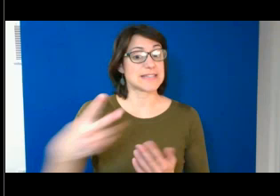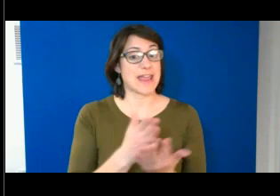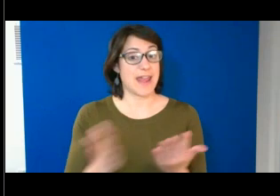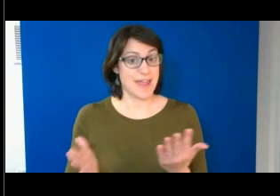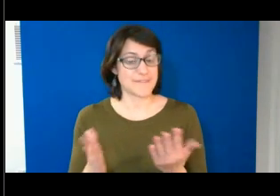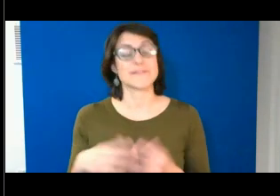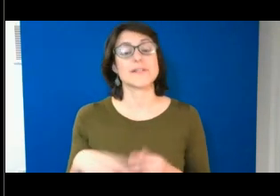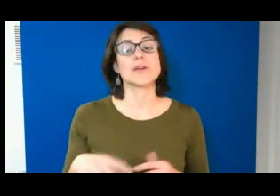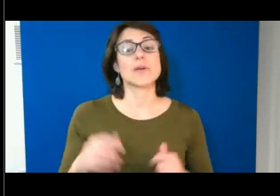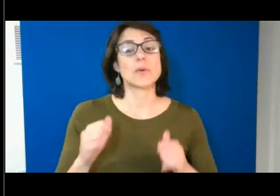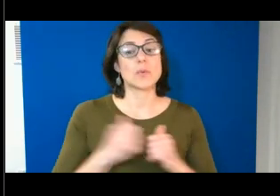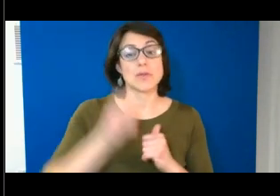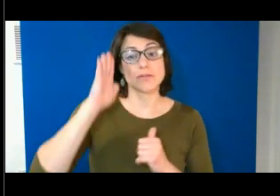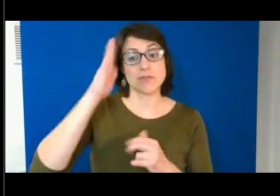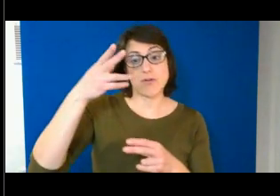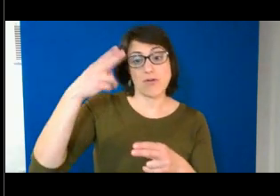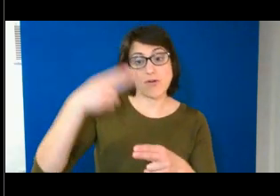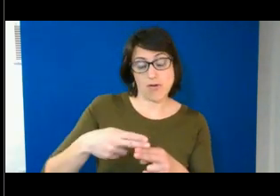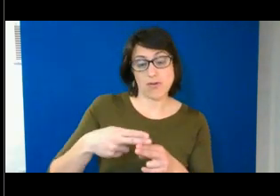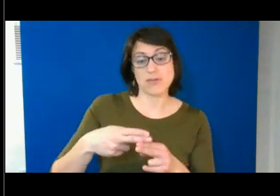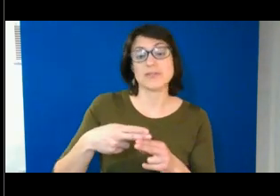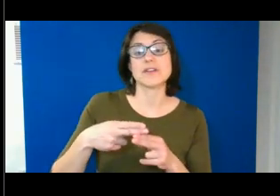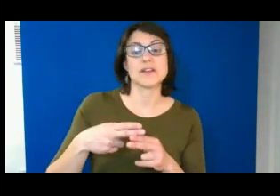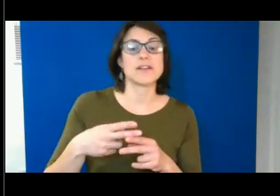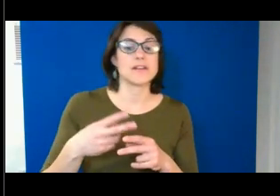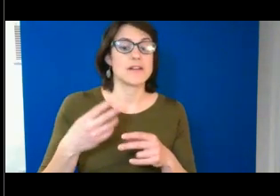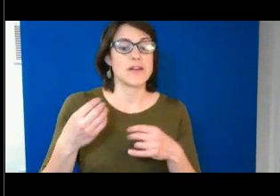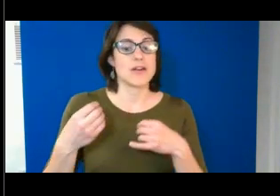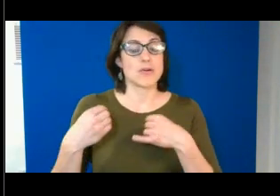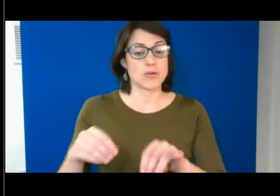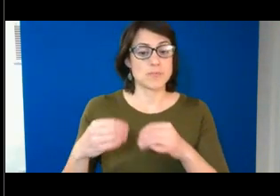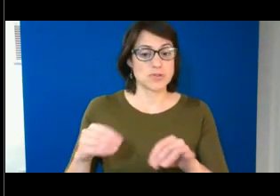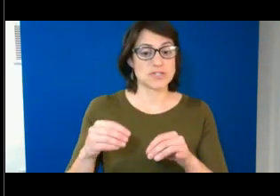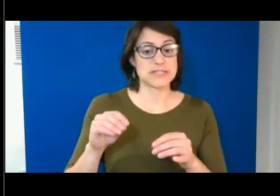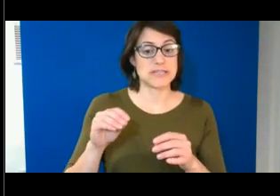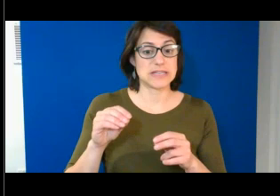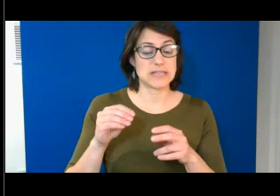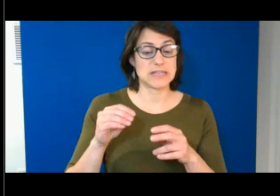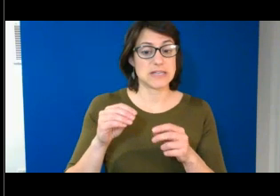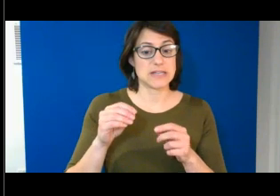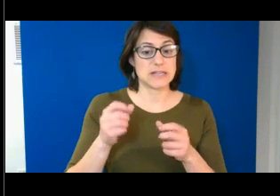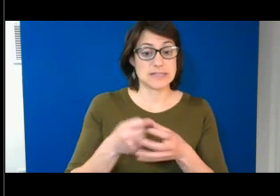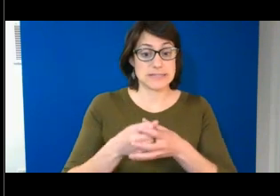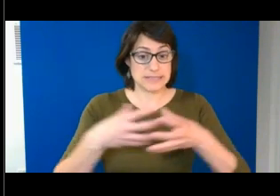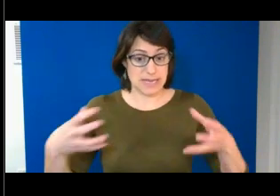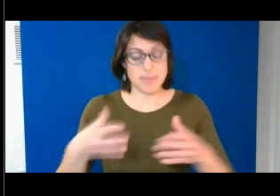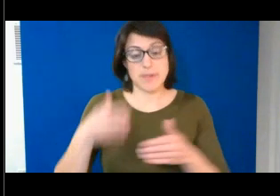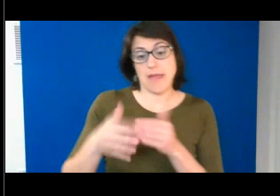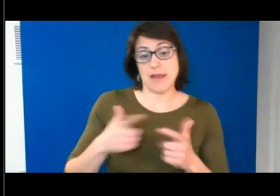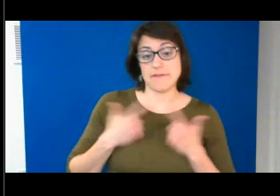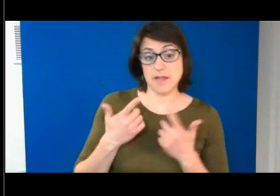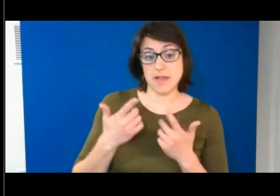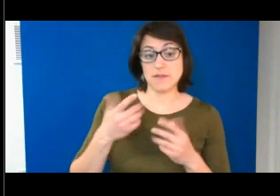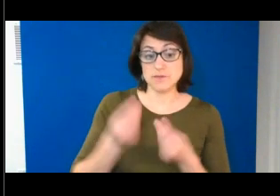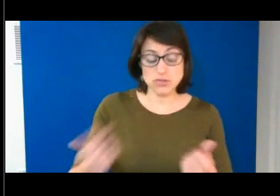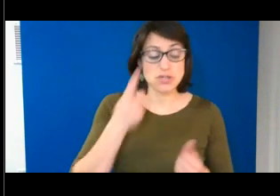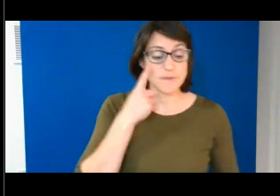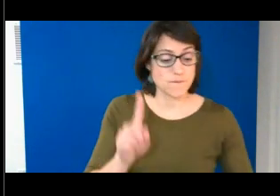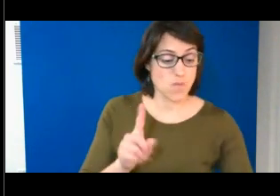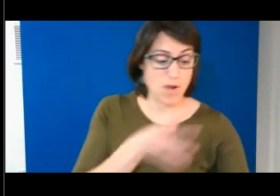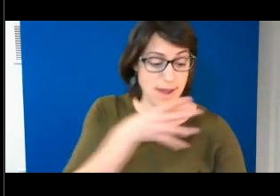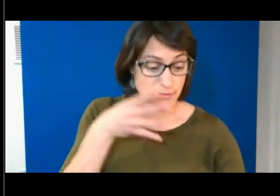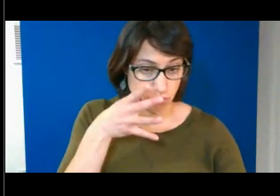titled Commercially Scalable End-of-Life Solutions for our Agriculture Field Plastic Films Used in